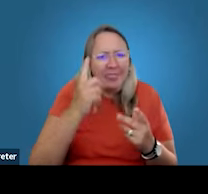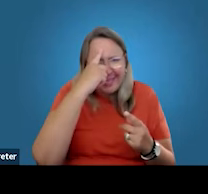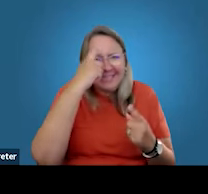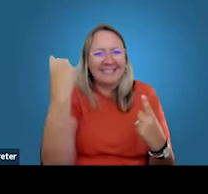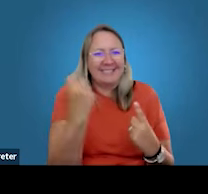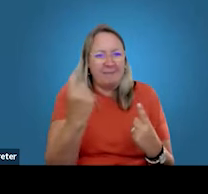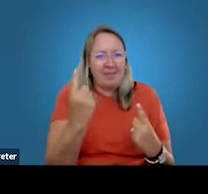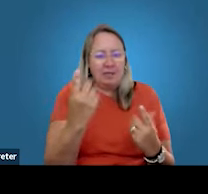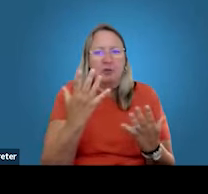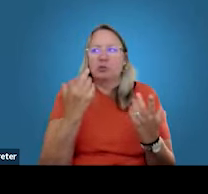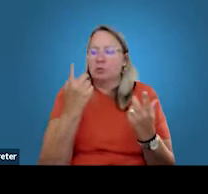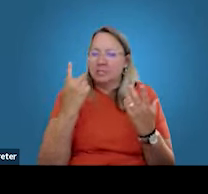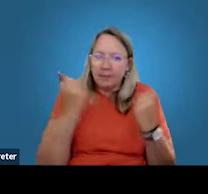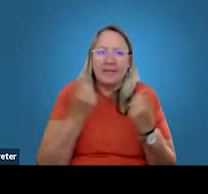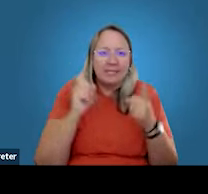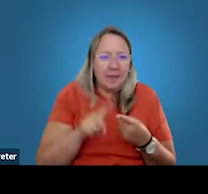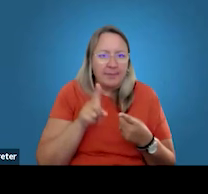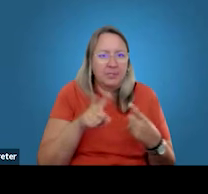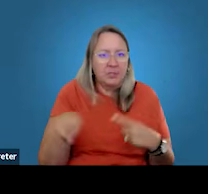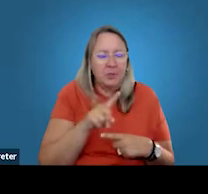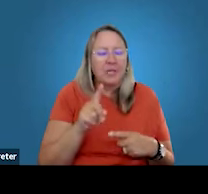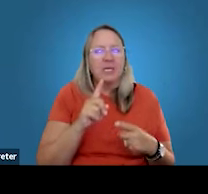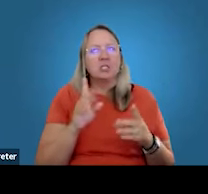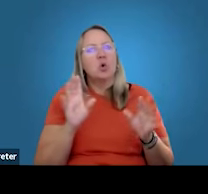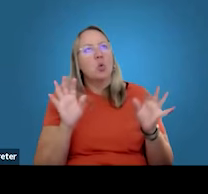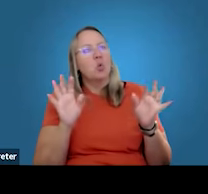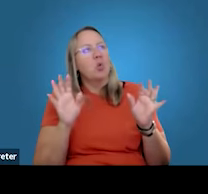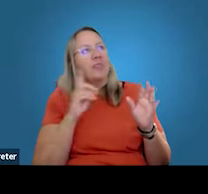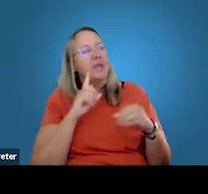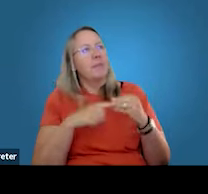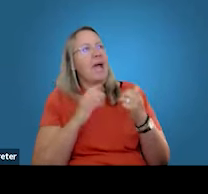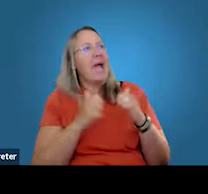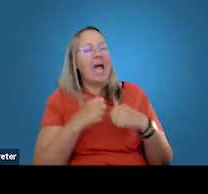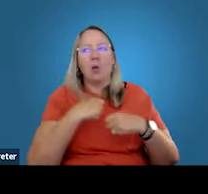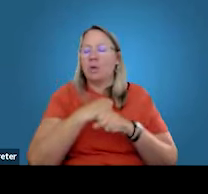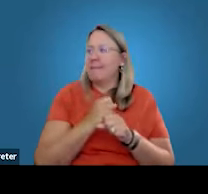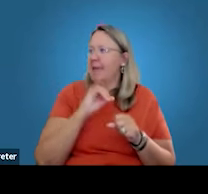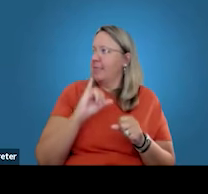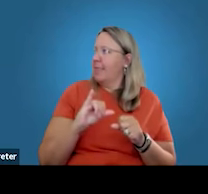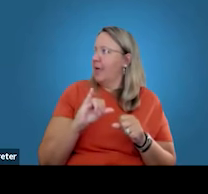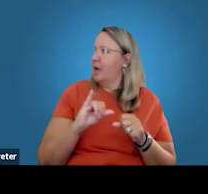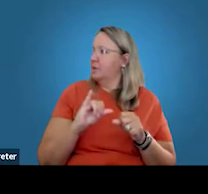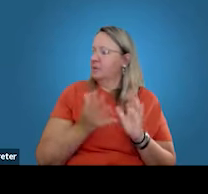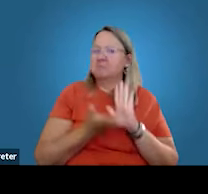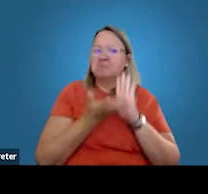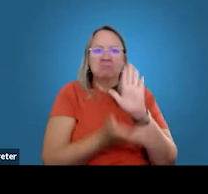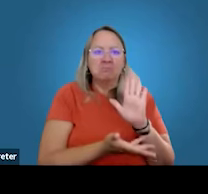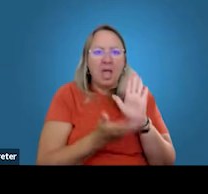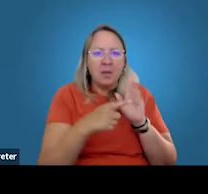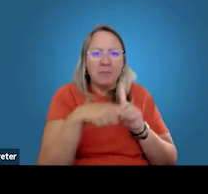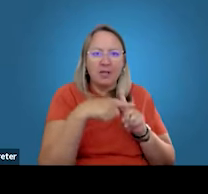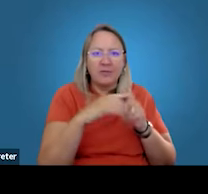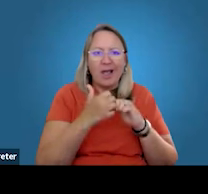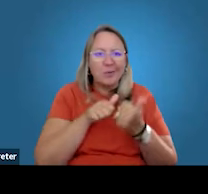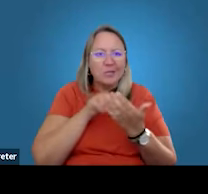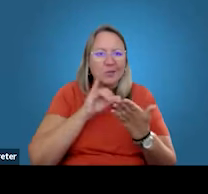won't always be positive. So it's always worth thinking about, how do we make that either a positive, or how do we address it in